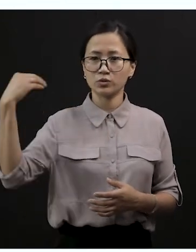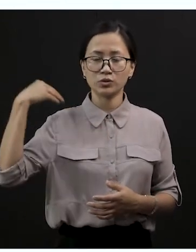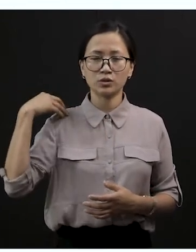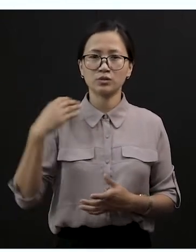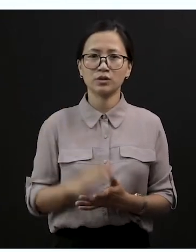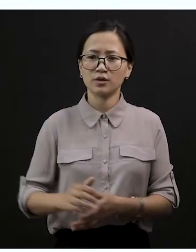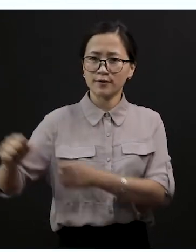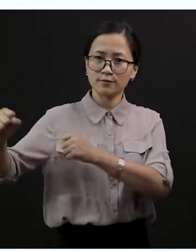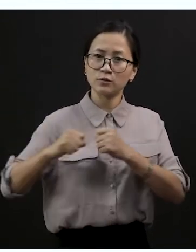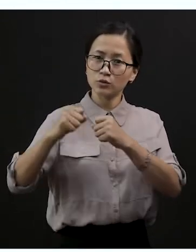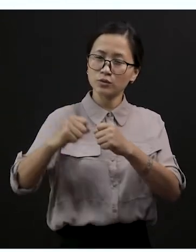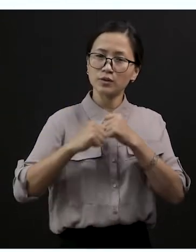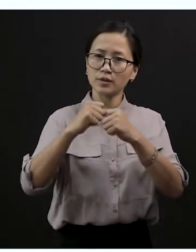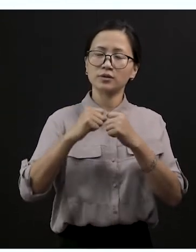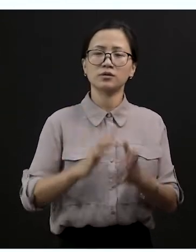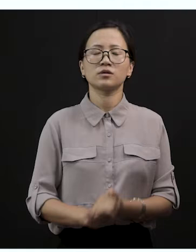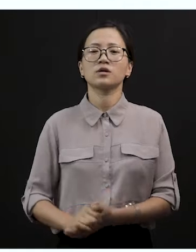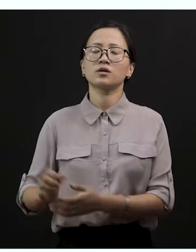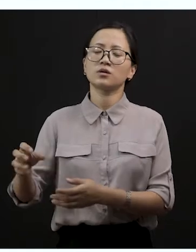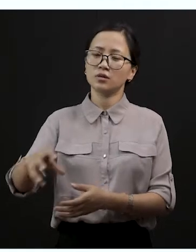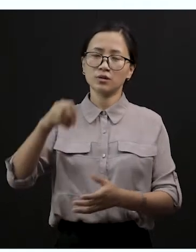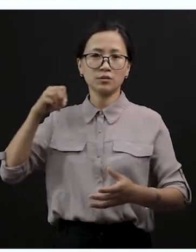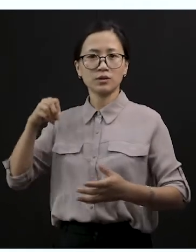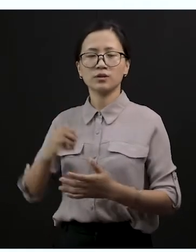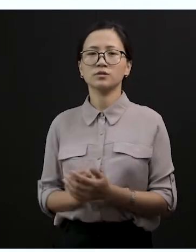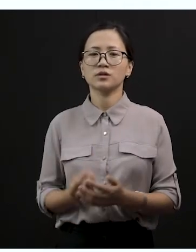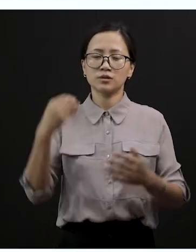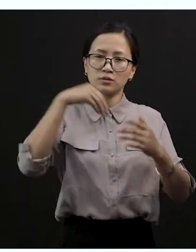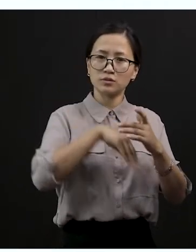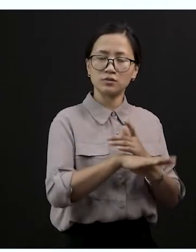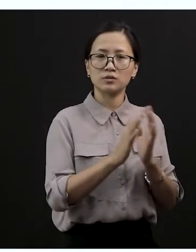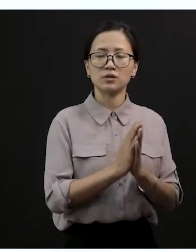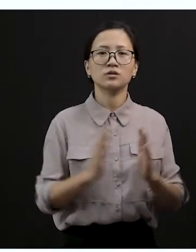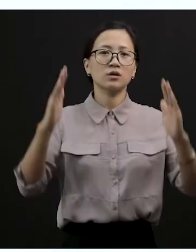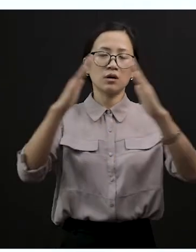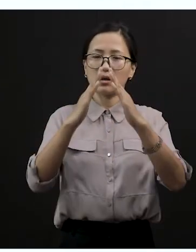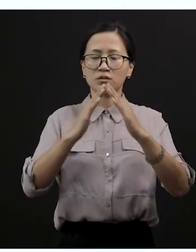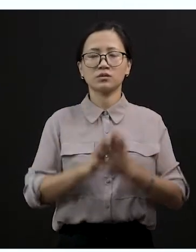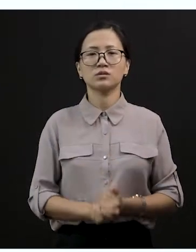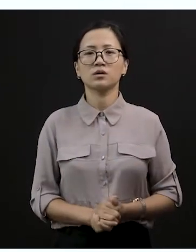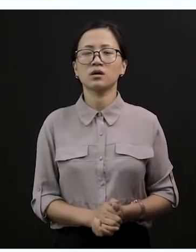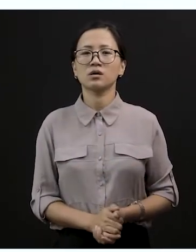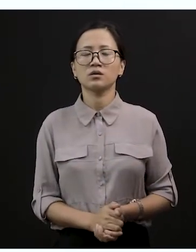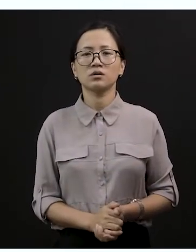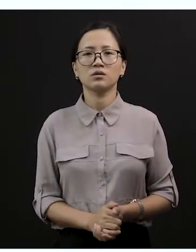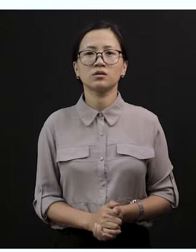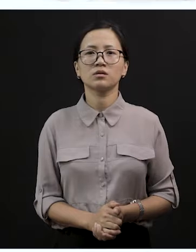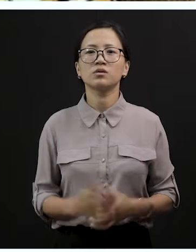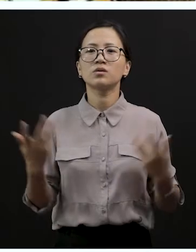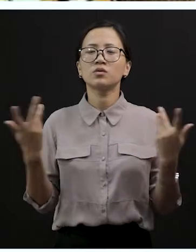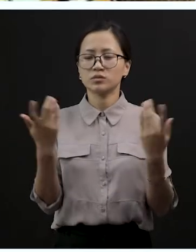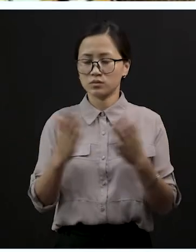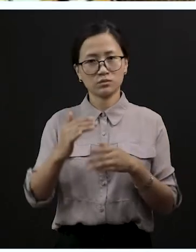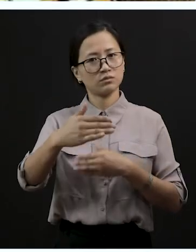shoulder and dragged him. That means pulled him inside his house. And what the